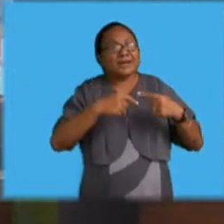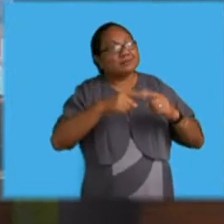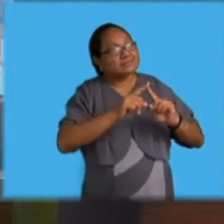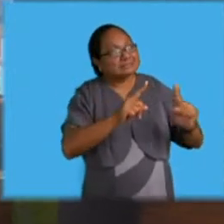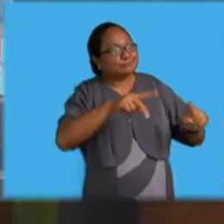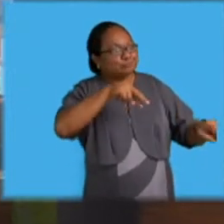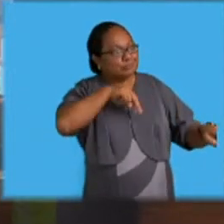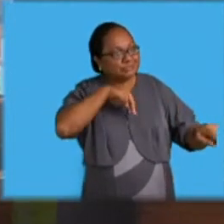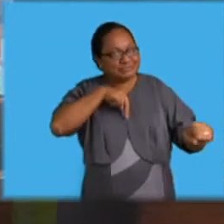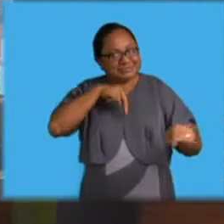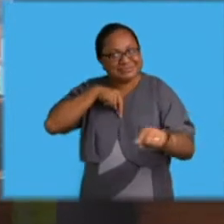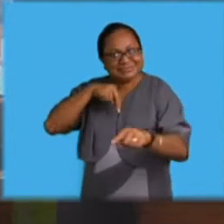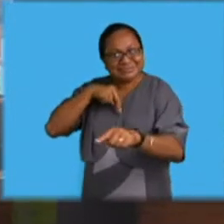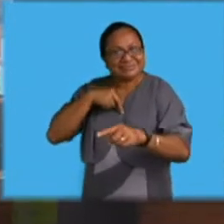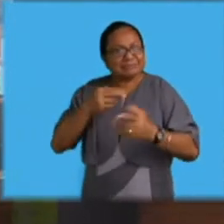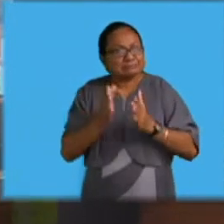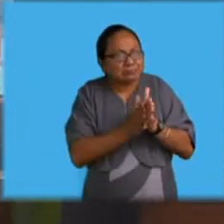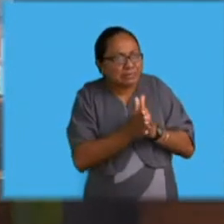values and